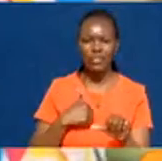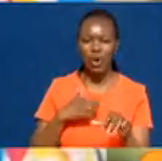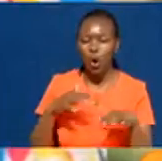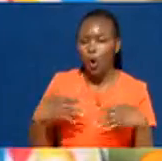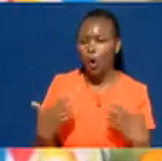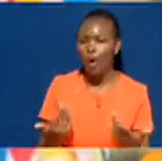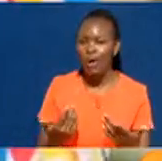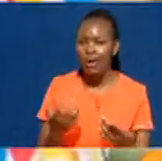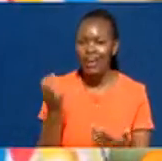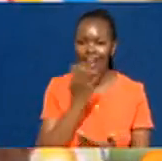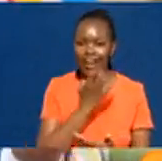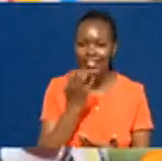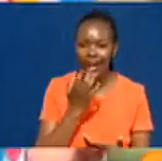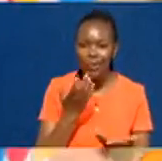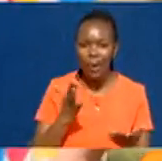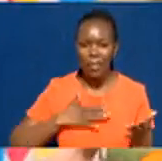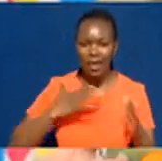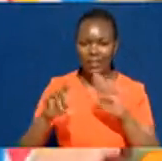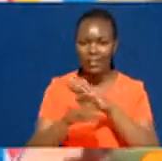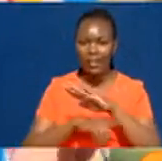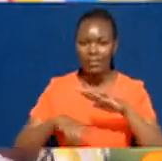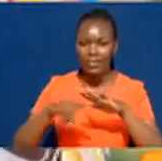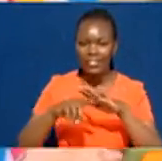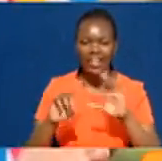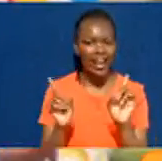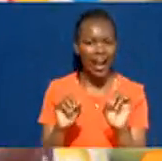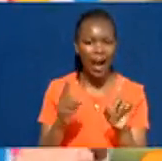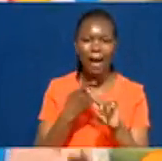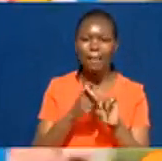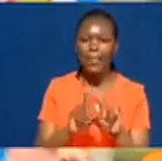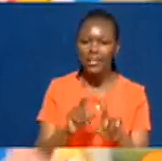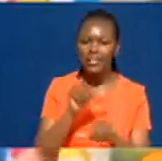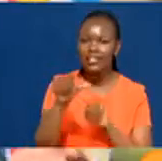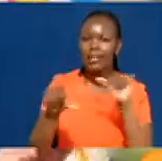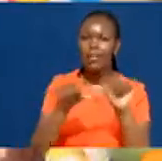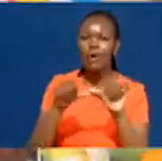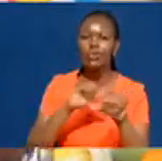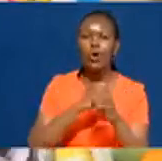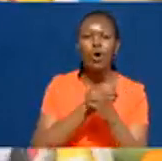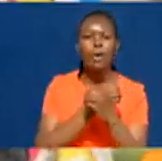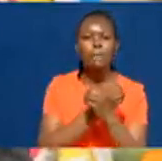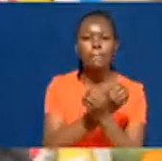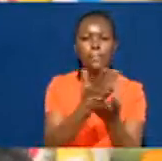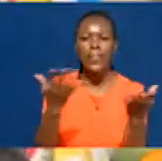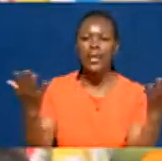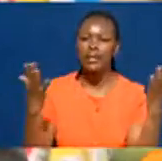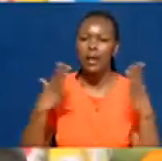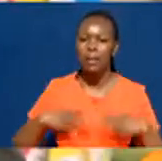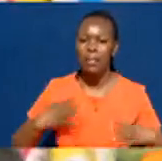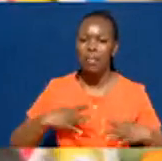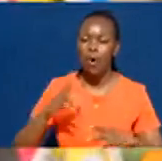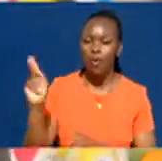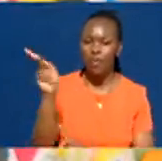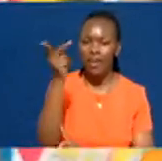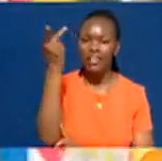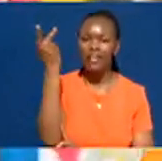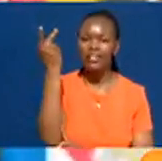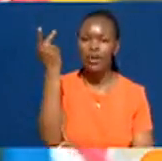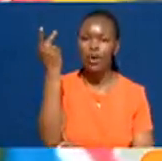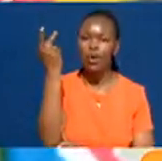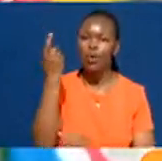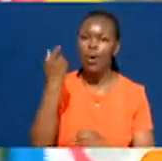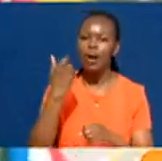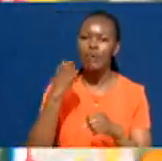the leaders who are here. It's about all millions of Kenyans who have made a contribution to